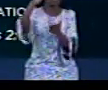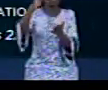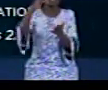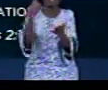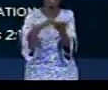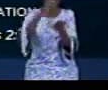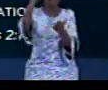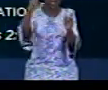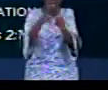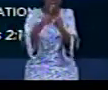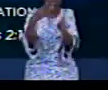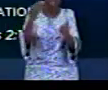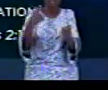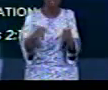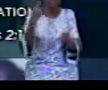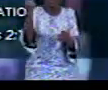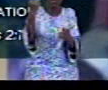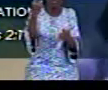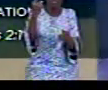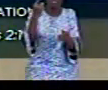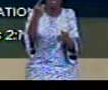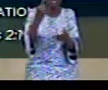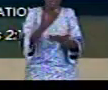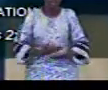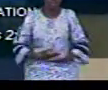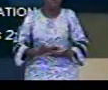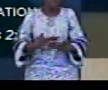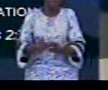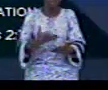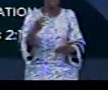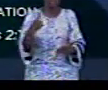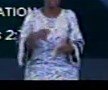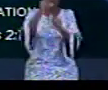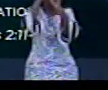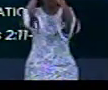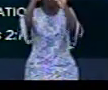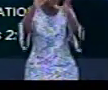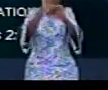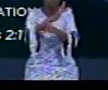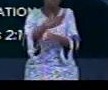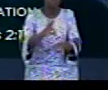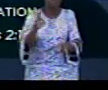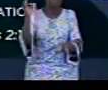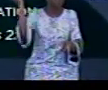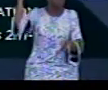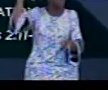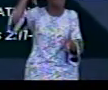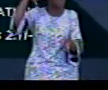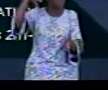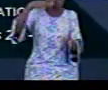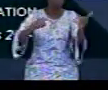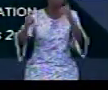Father, full of grace. Somebody shout,